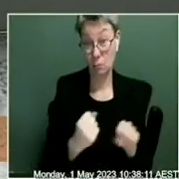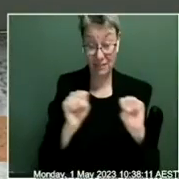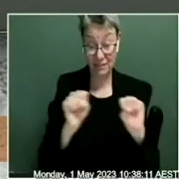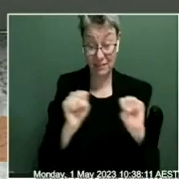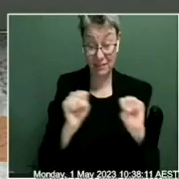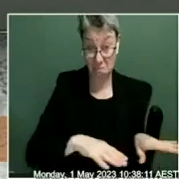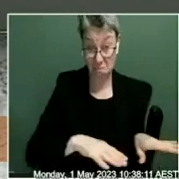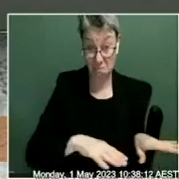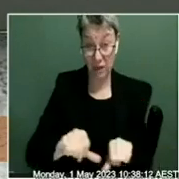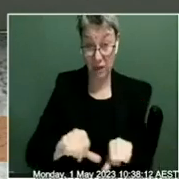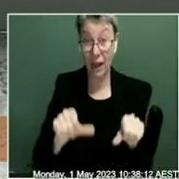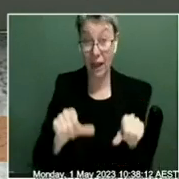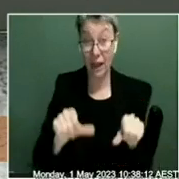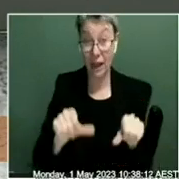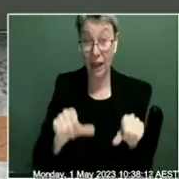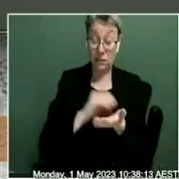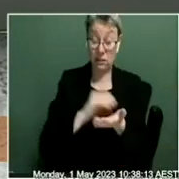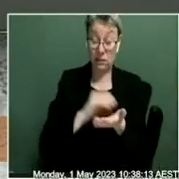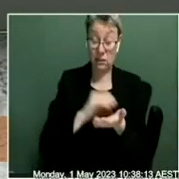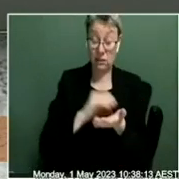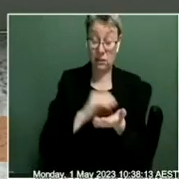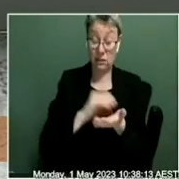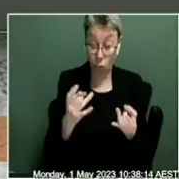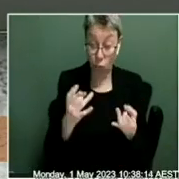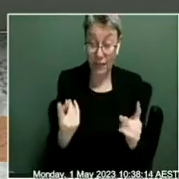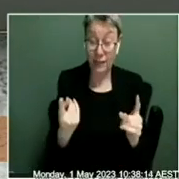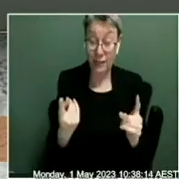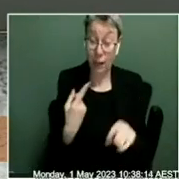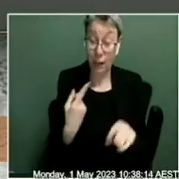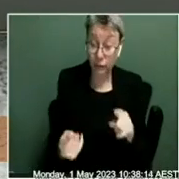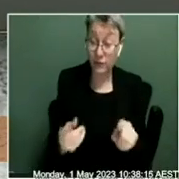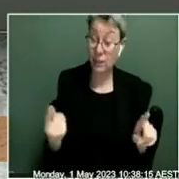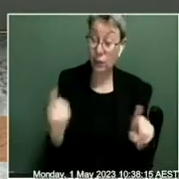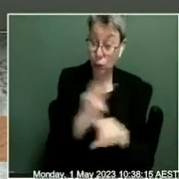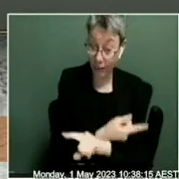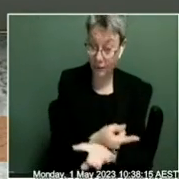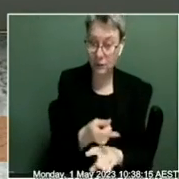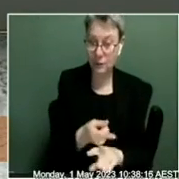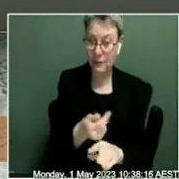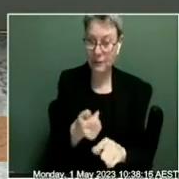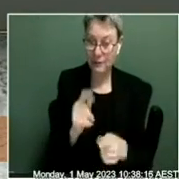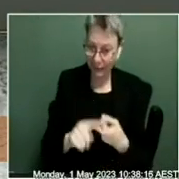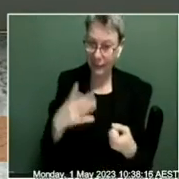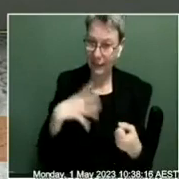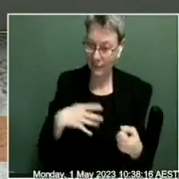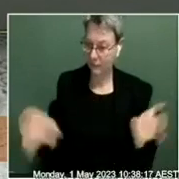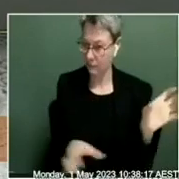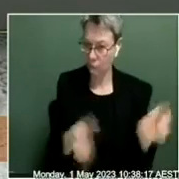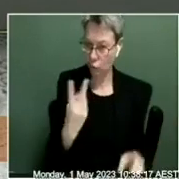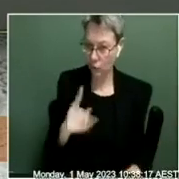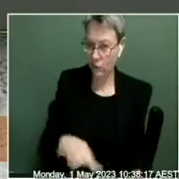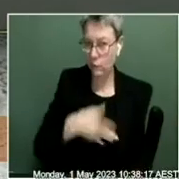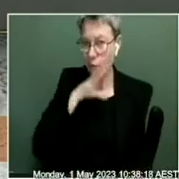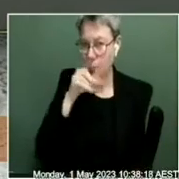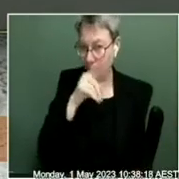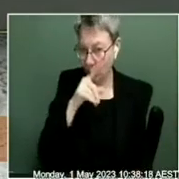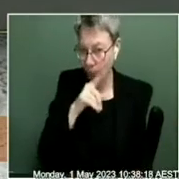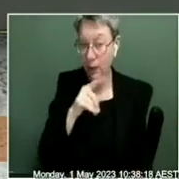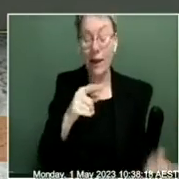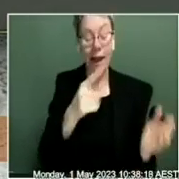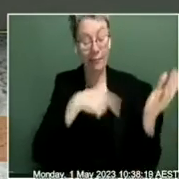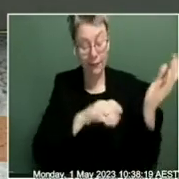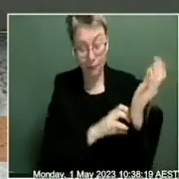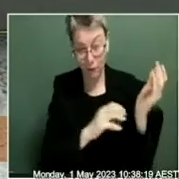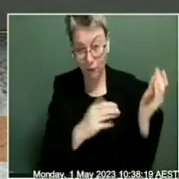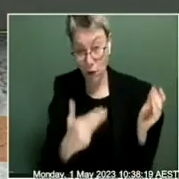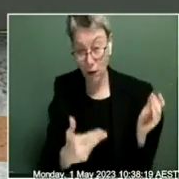statement, it's confirmed that this additional recruitment must occur in a system where there are already widespread vacancies. Is